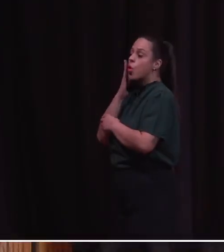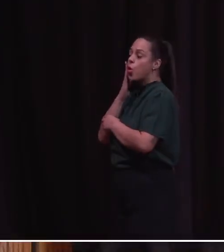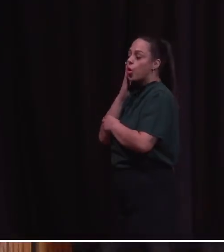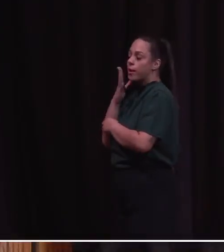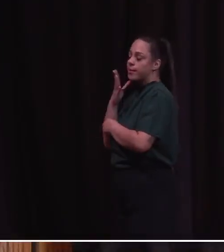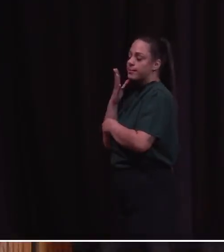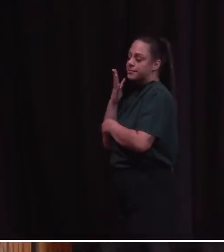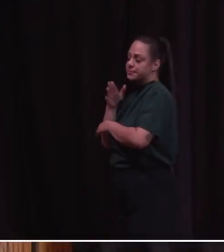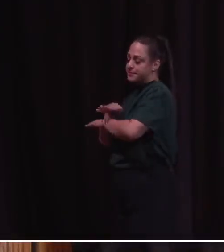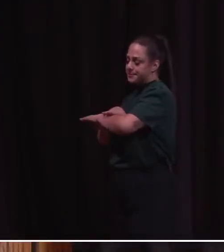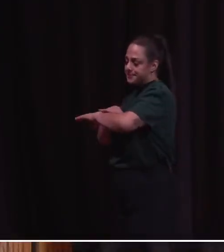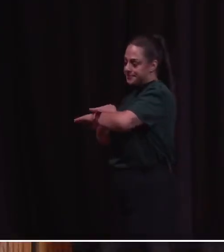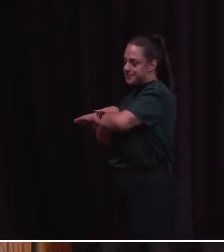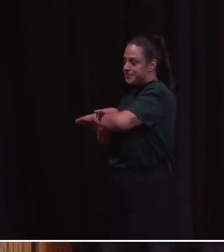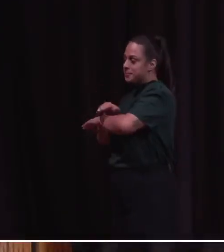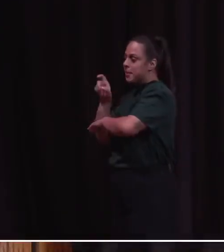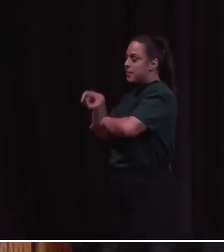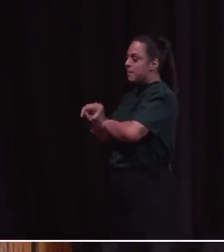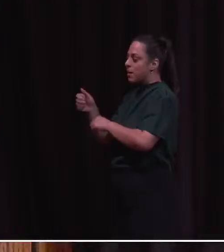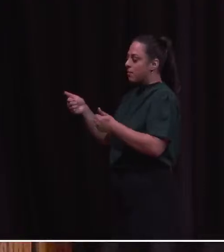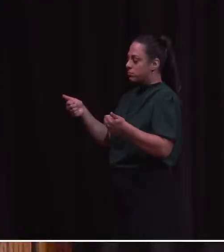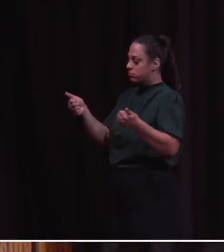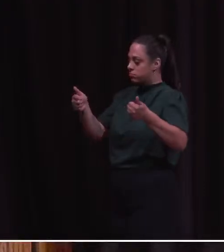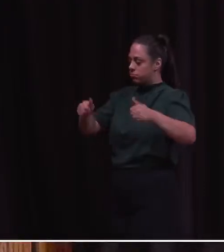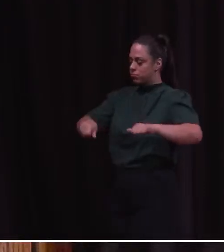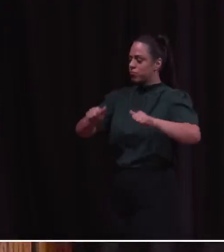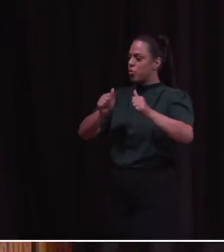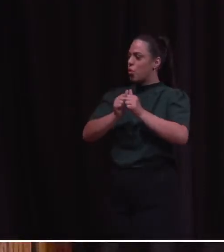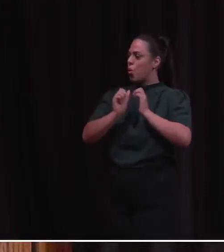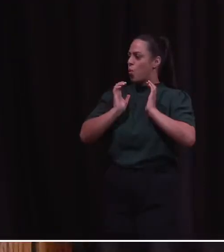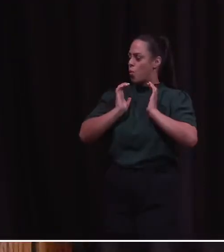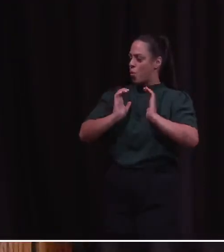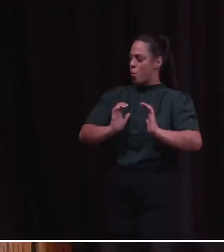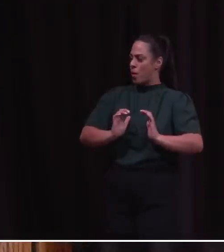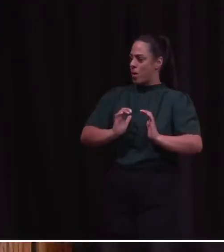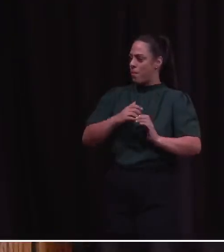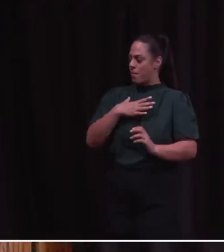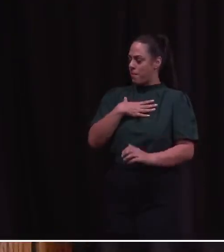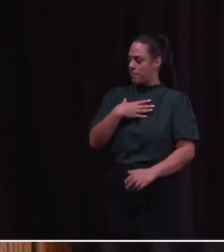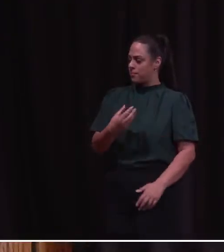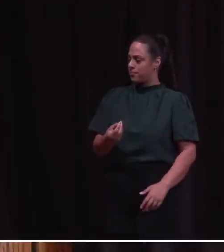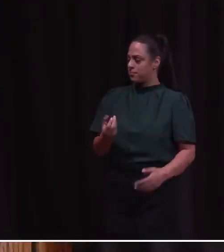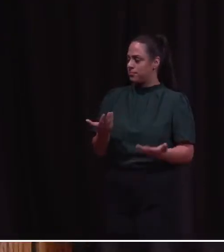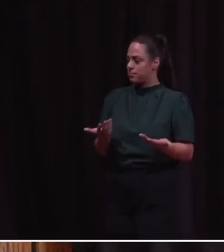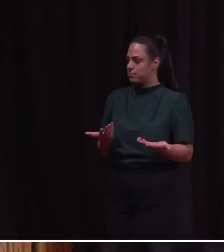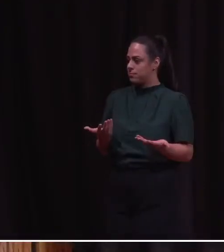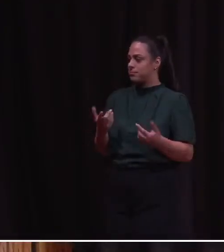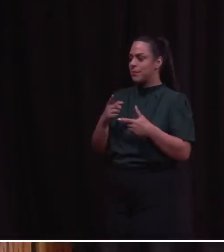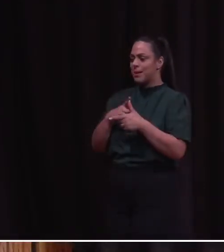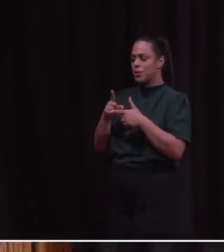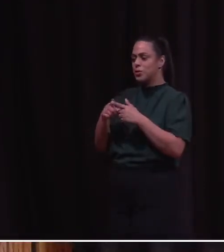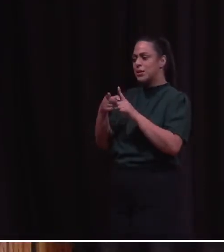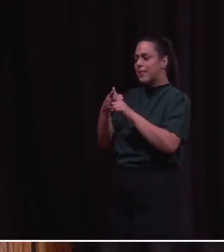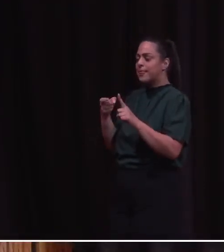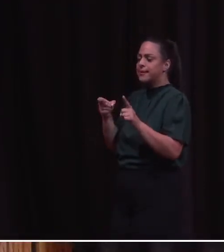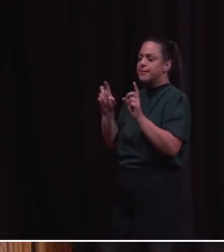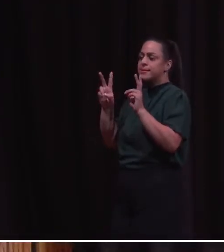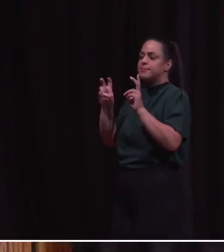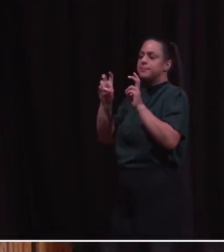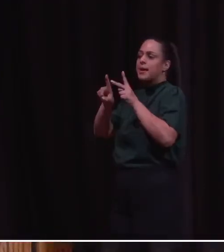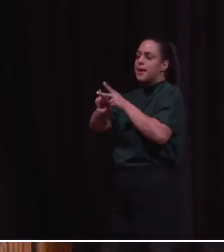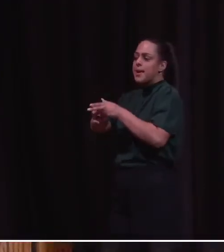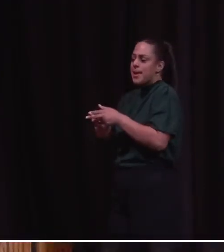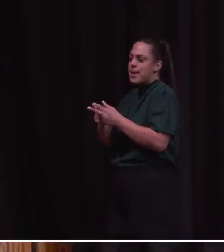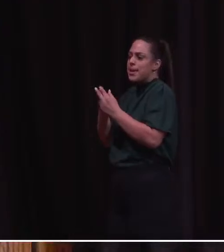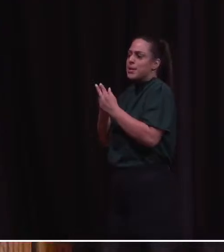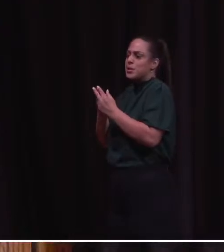inception, black bodies were not treated, they were not normal. And I don't know when they will become